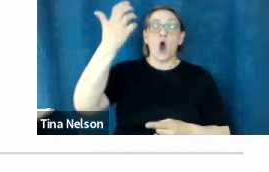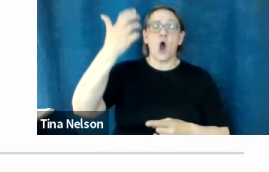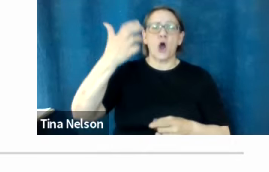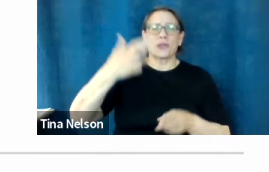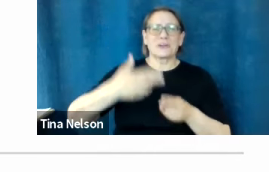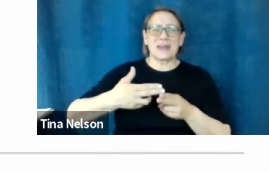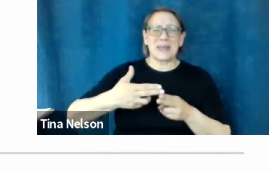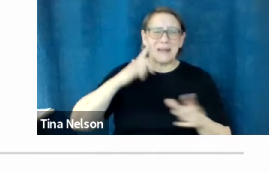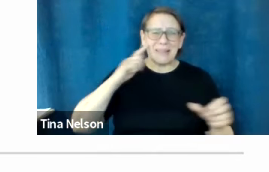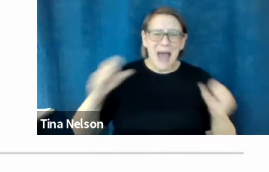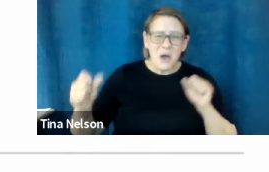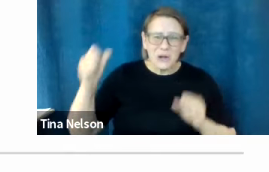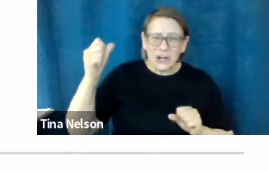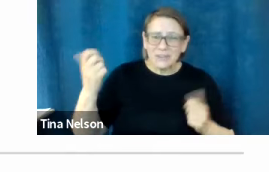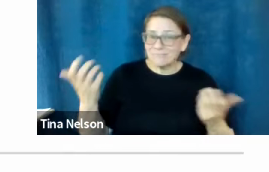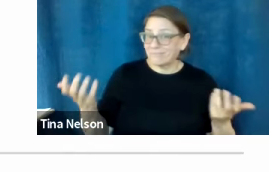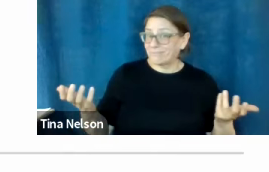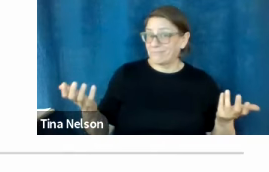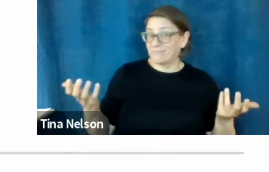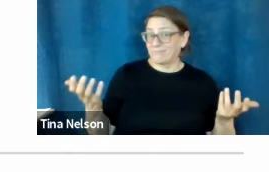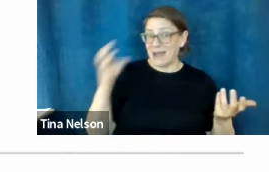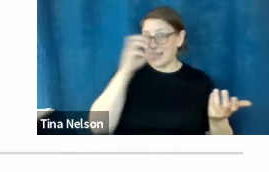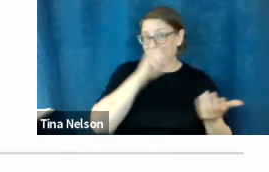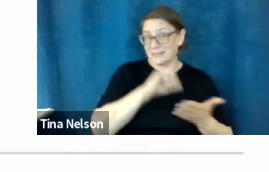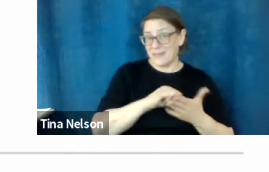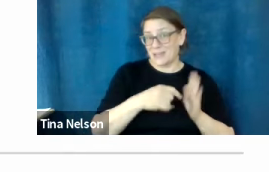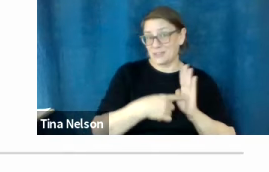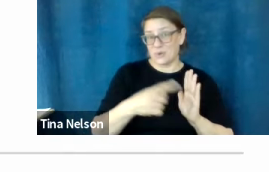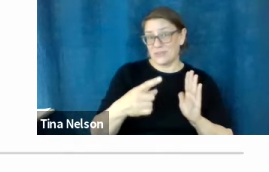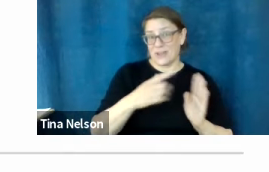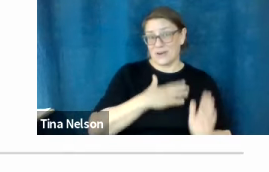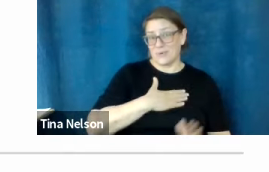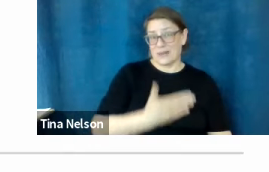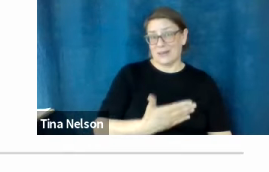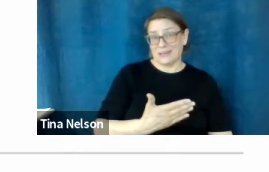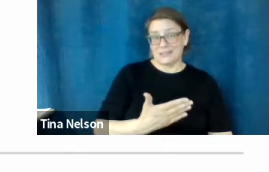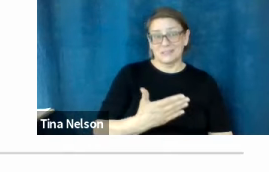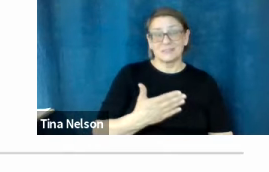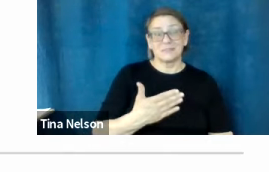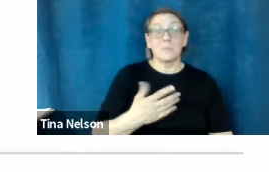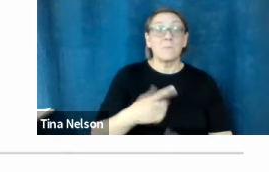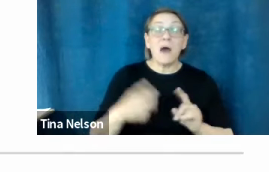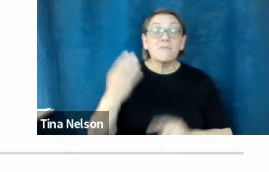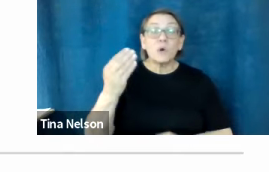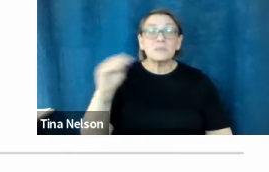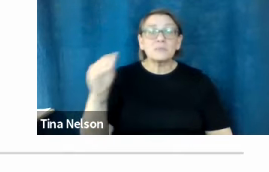that is indicative of their willingness to use that option. 14% don't know.